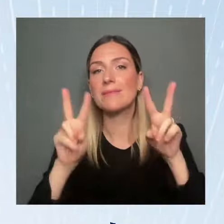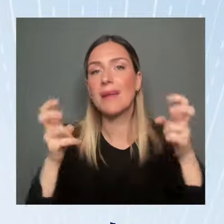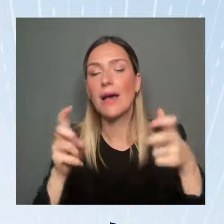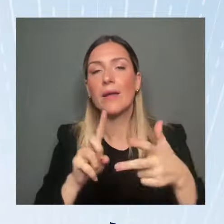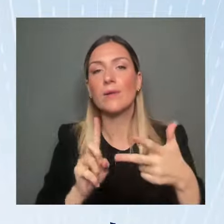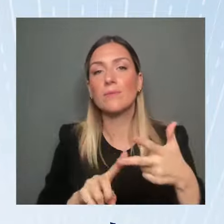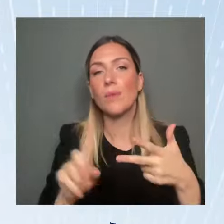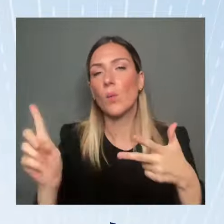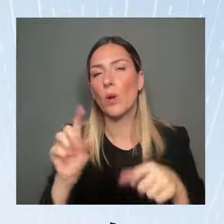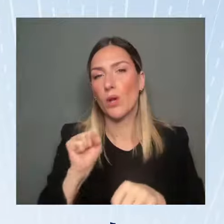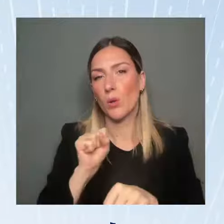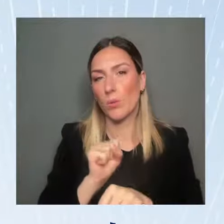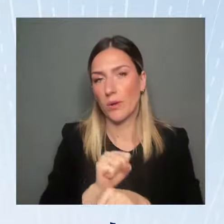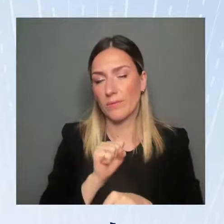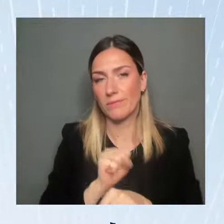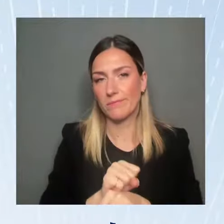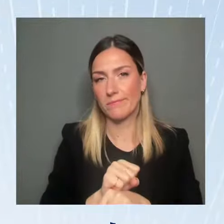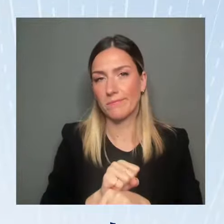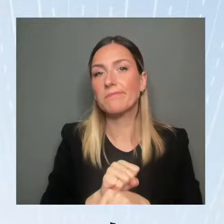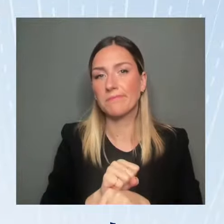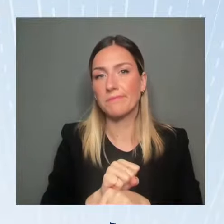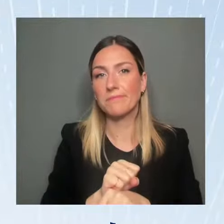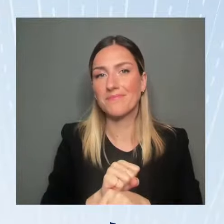are representing when you're called on.